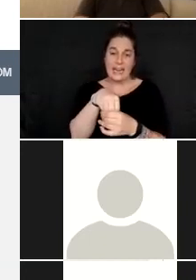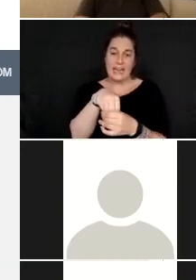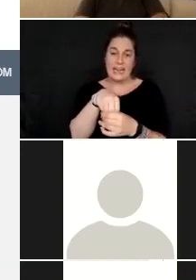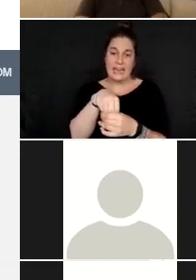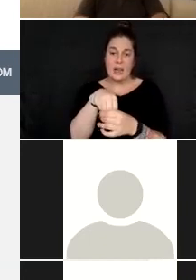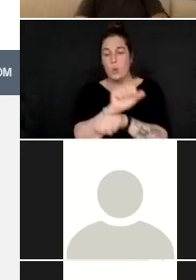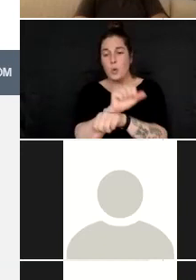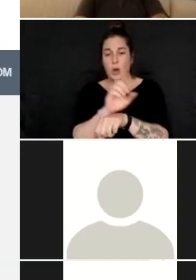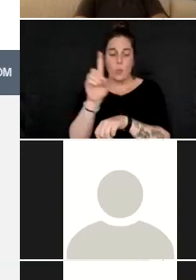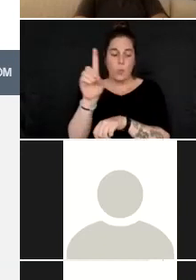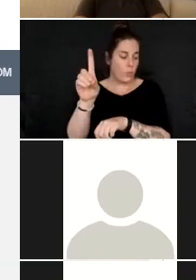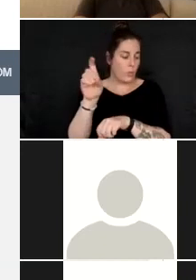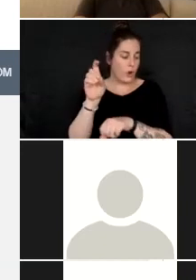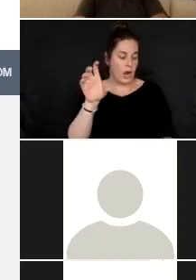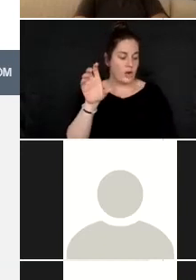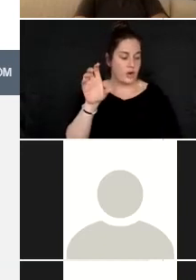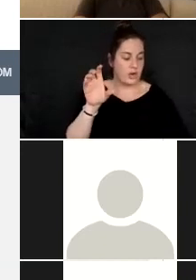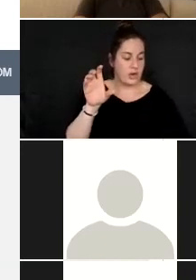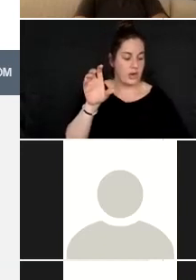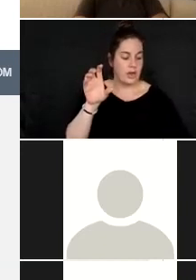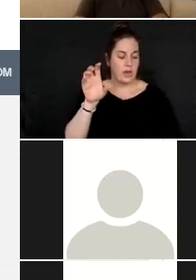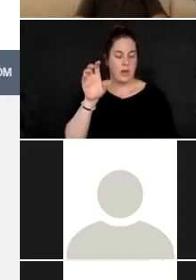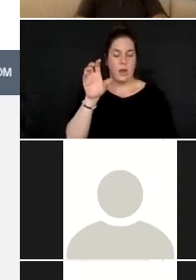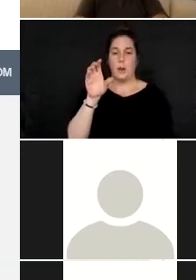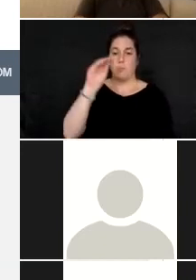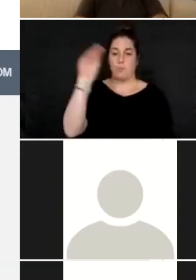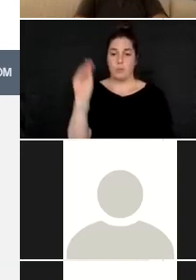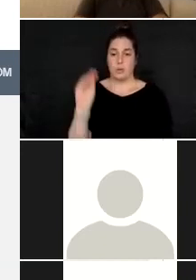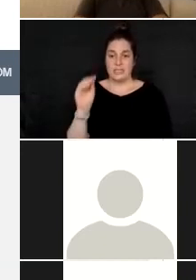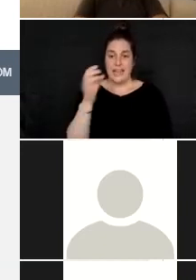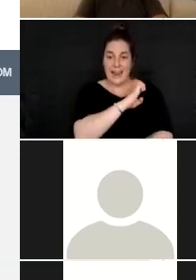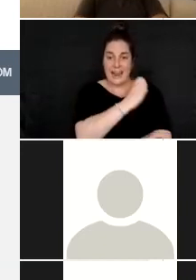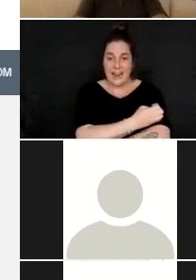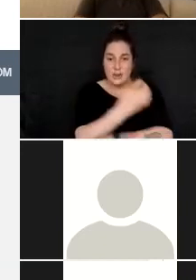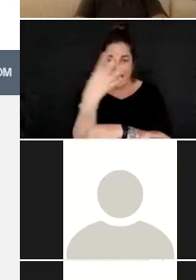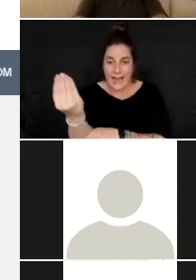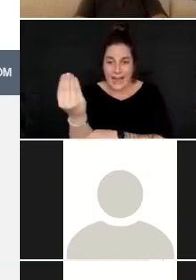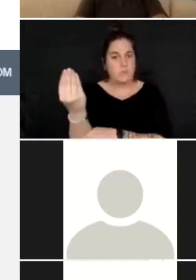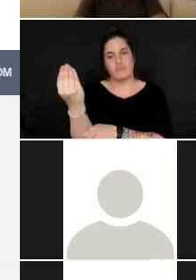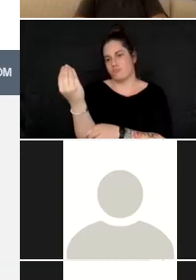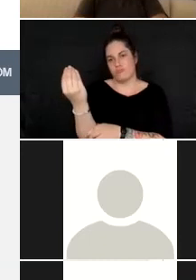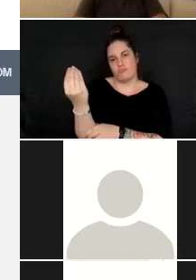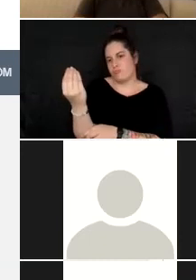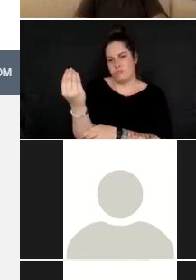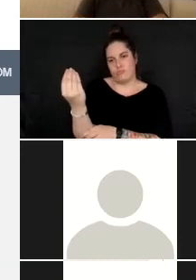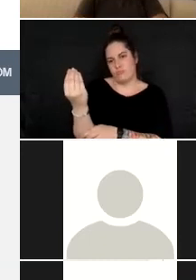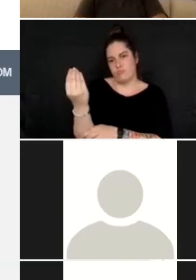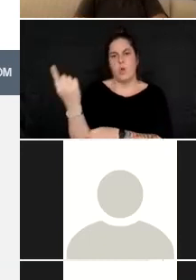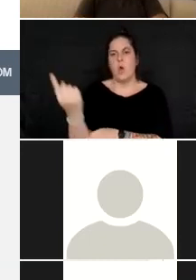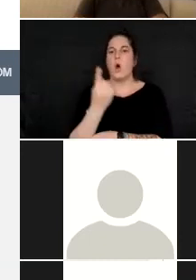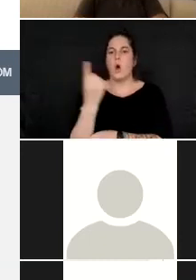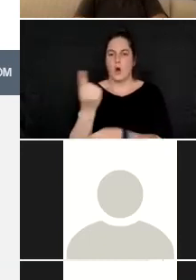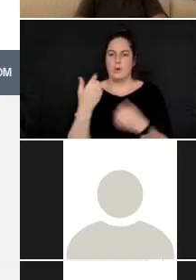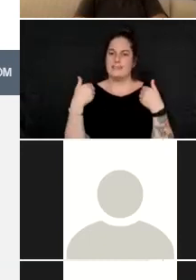world. We know that from everyday experience in the real world, there is energy loss and energy and